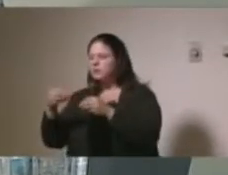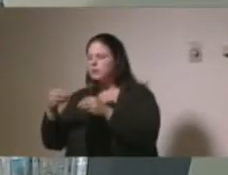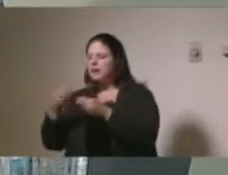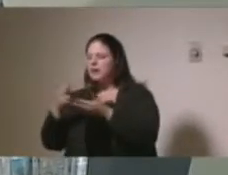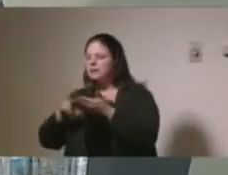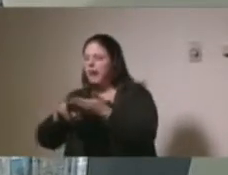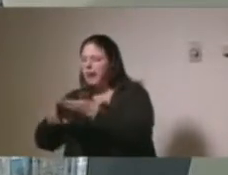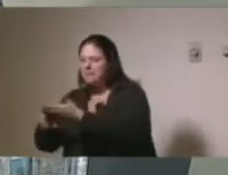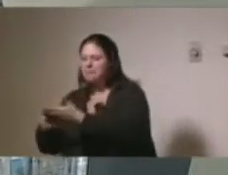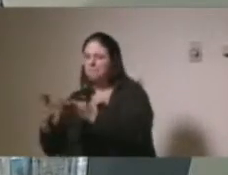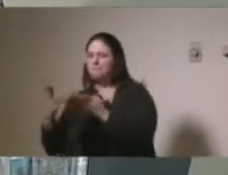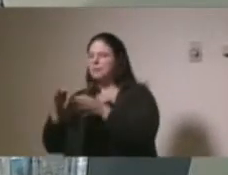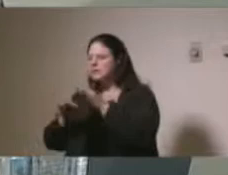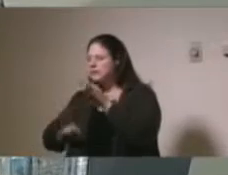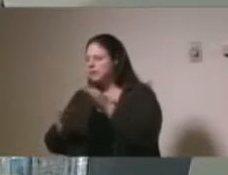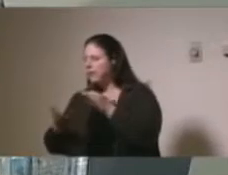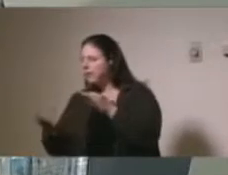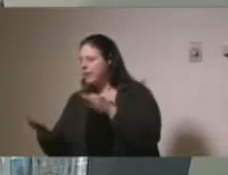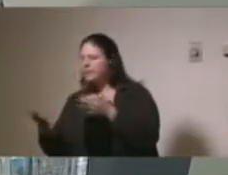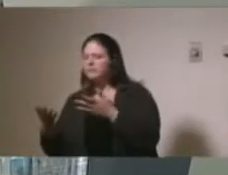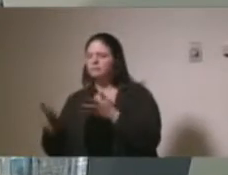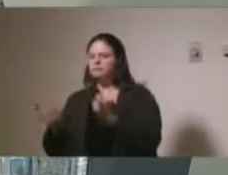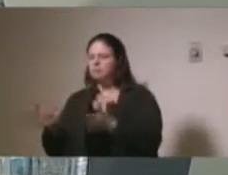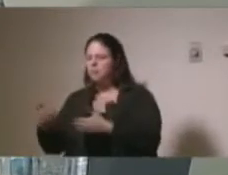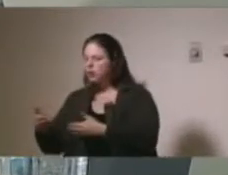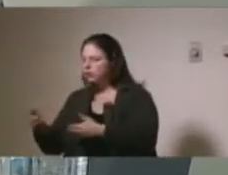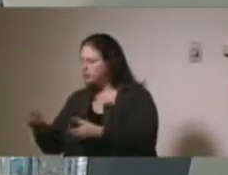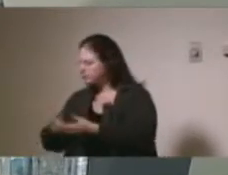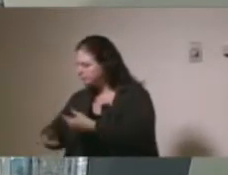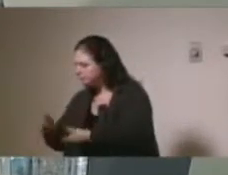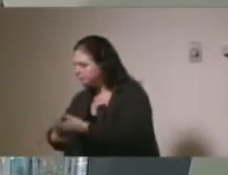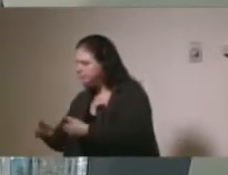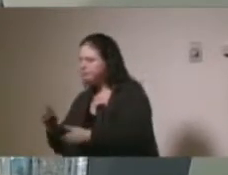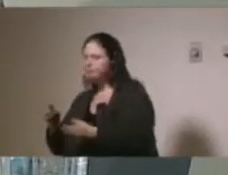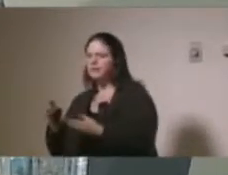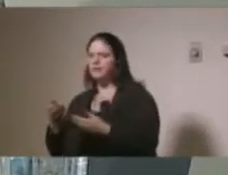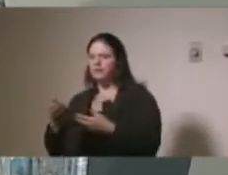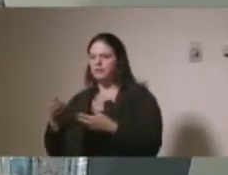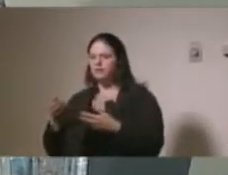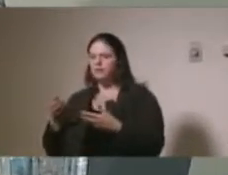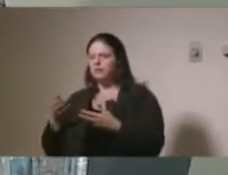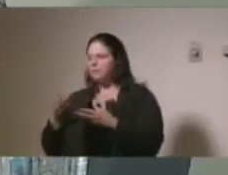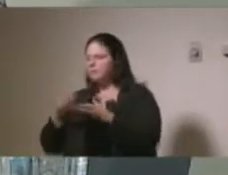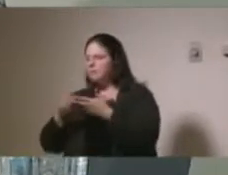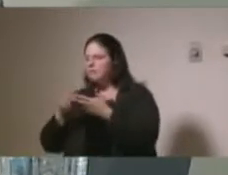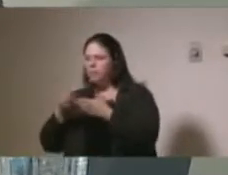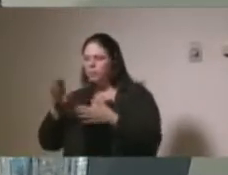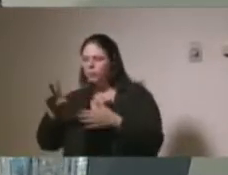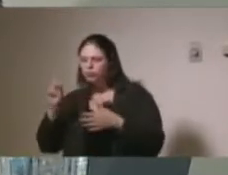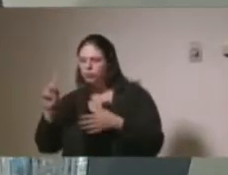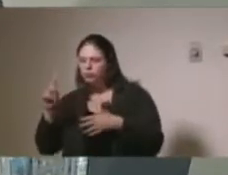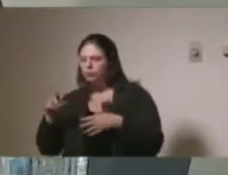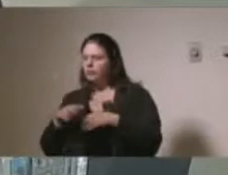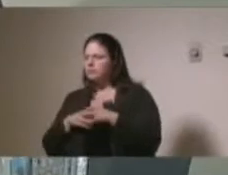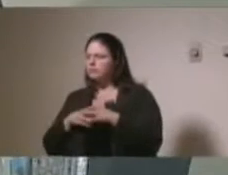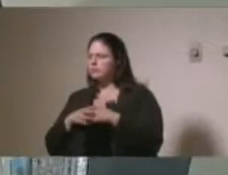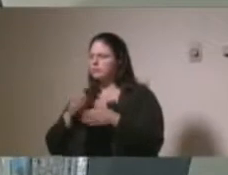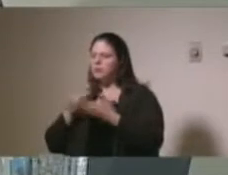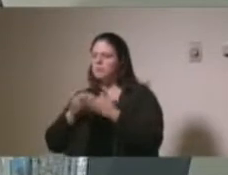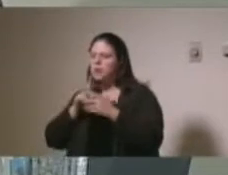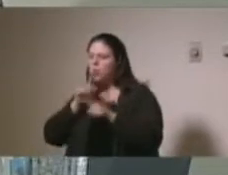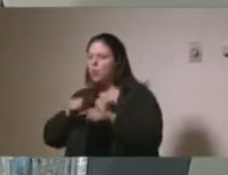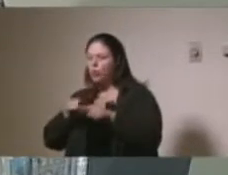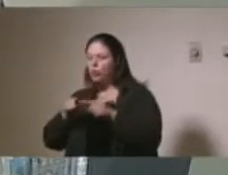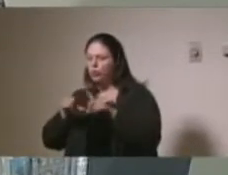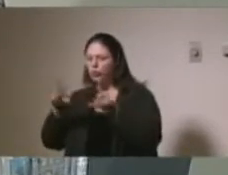and processing parcels and processing money withdrawals and money order deposits, and